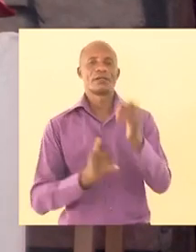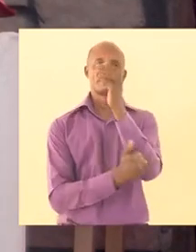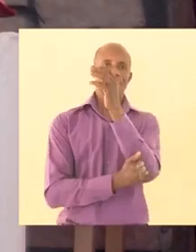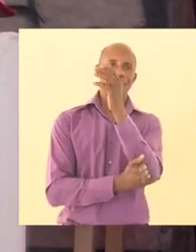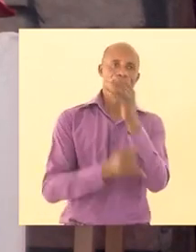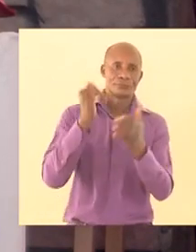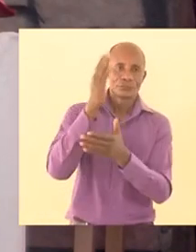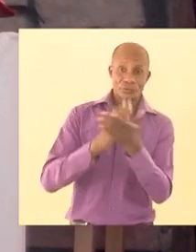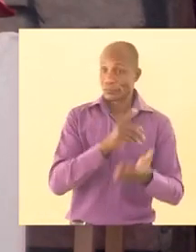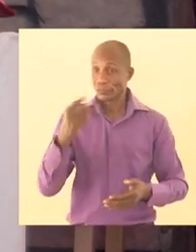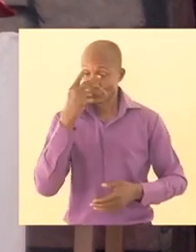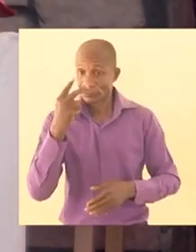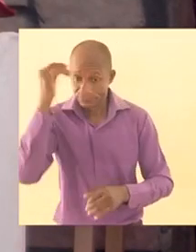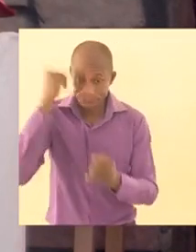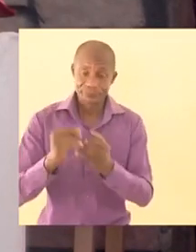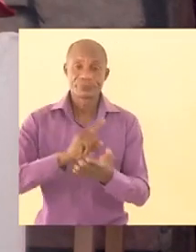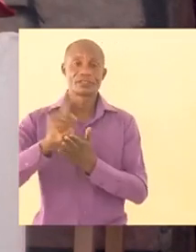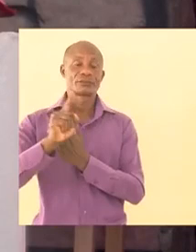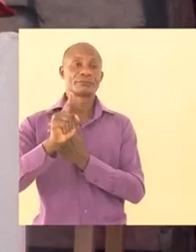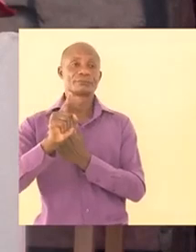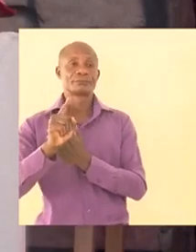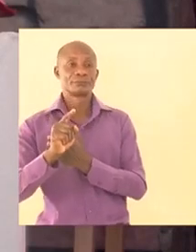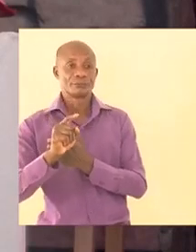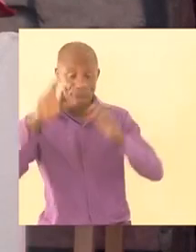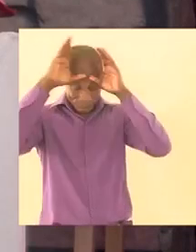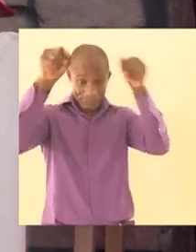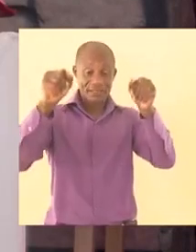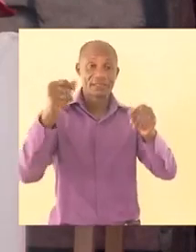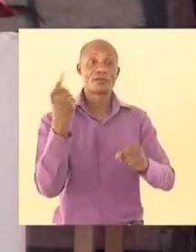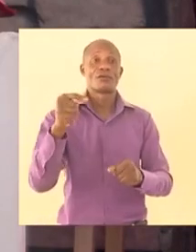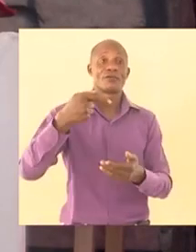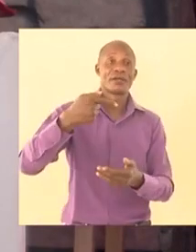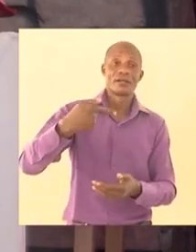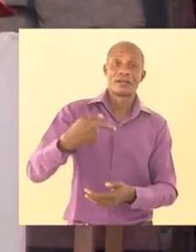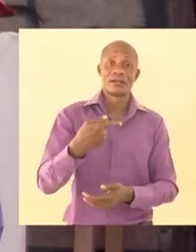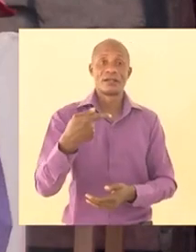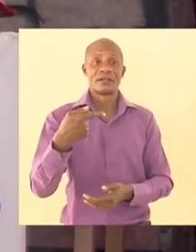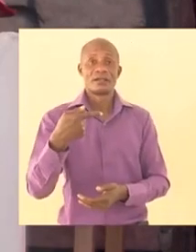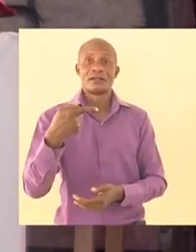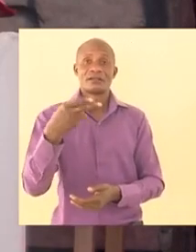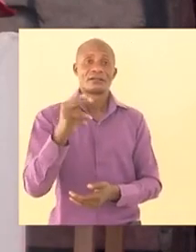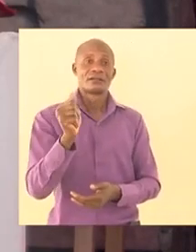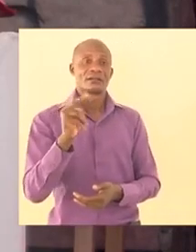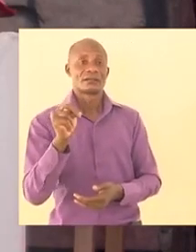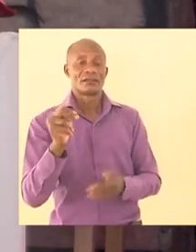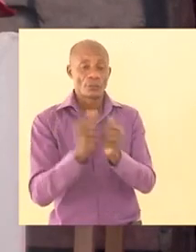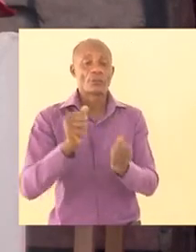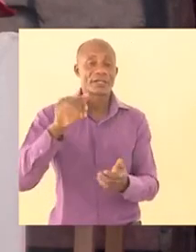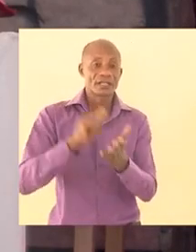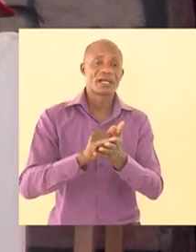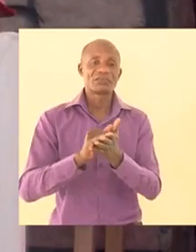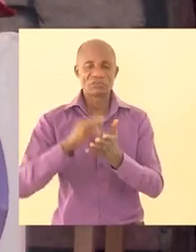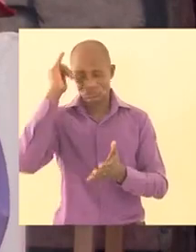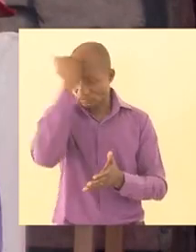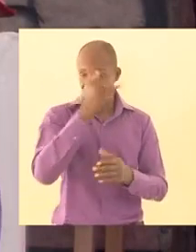of you saw last week the statement of the president of Ghana, right? The president of Ghana came out and said, with all that nonsense pressure